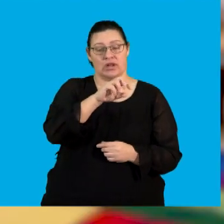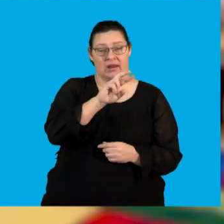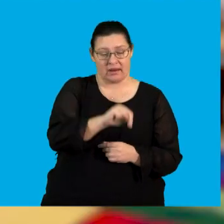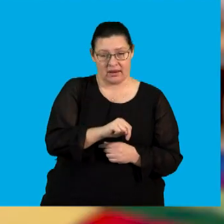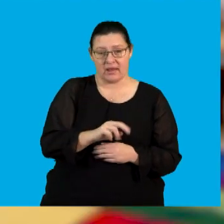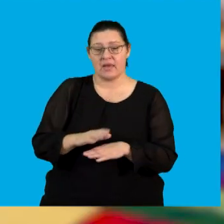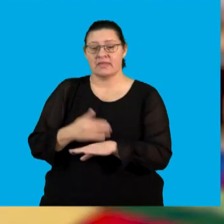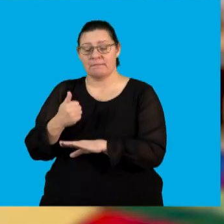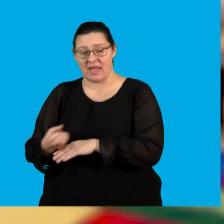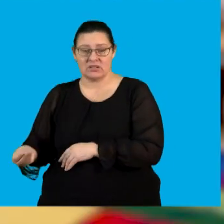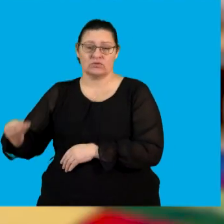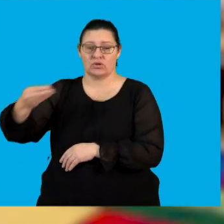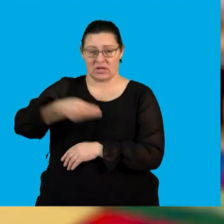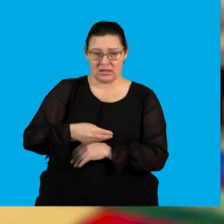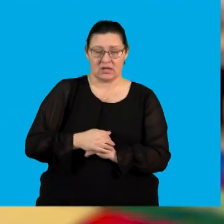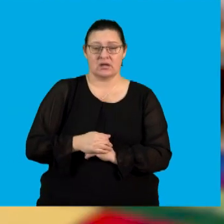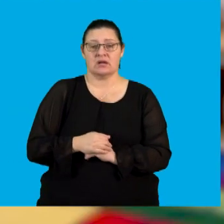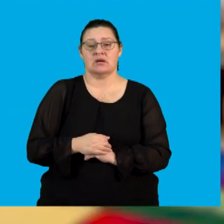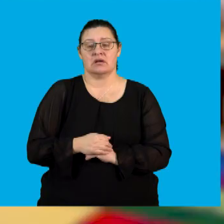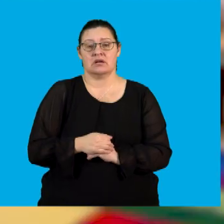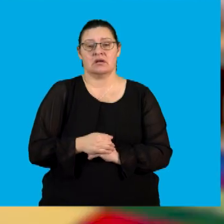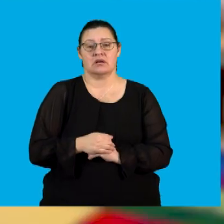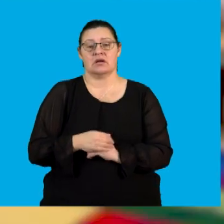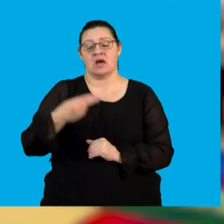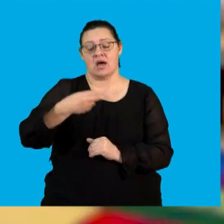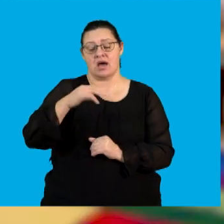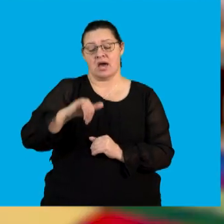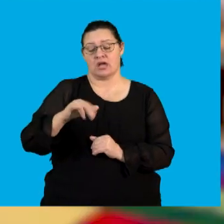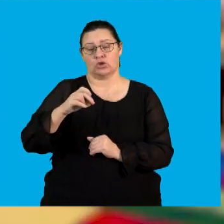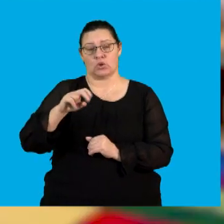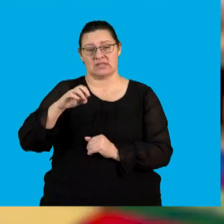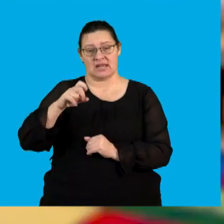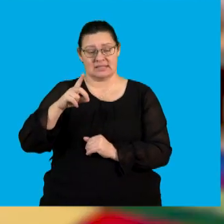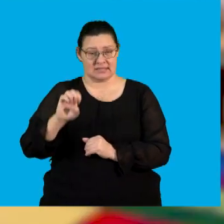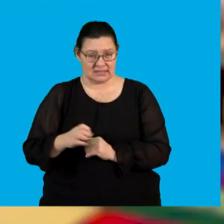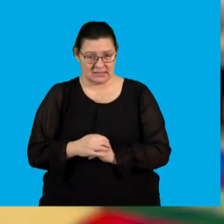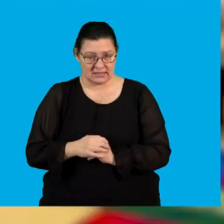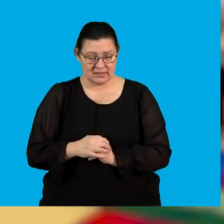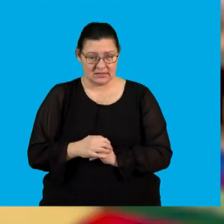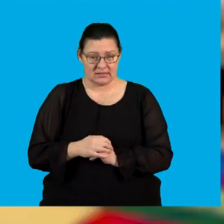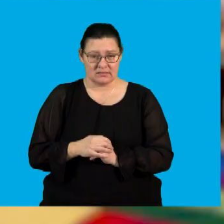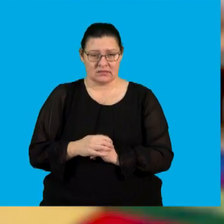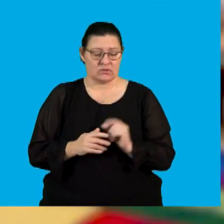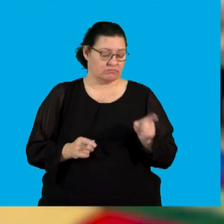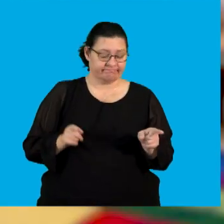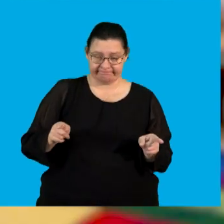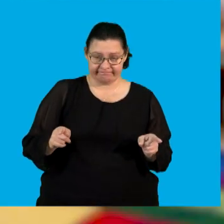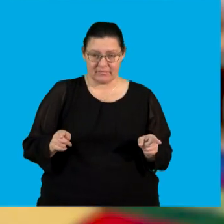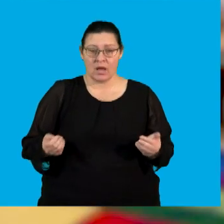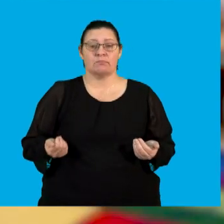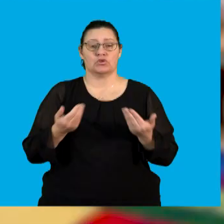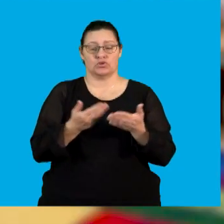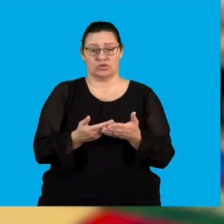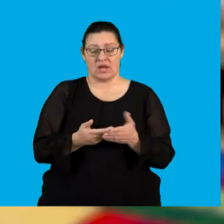whereas the base is going to donate the hydroxide. So when that happens, there's going to be water being produced from the hydrogen and the